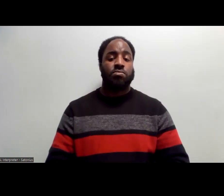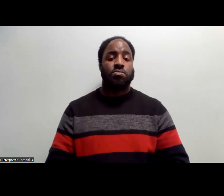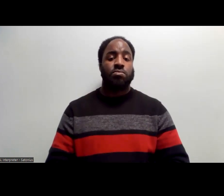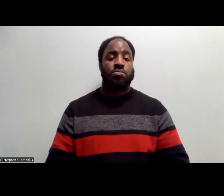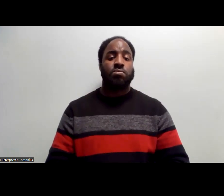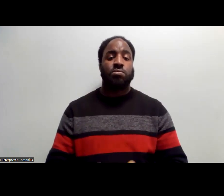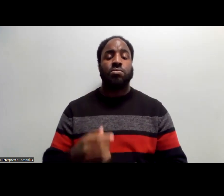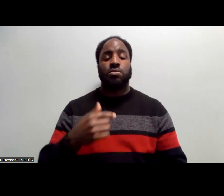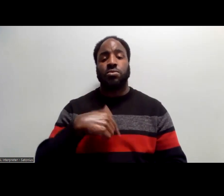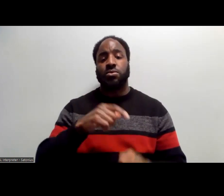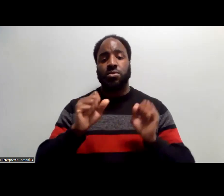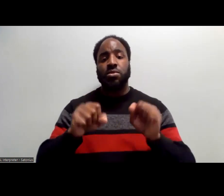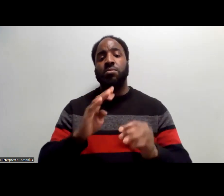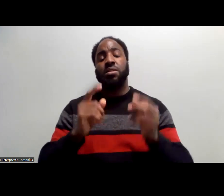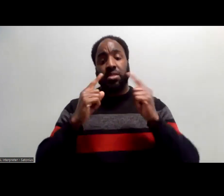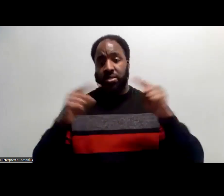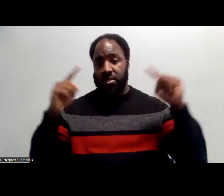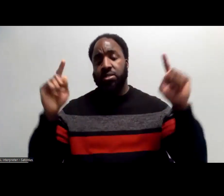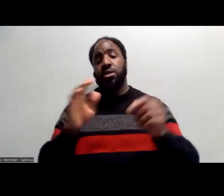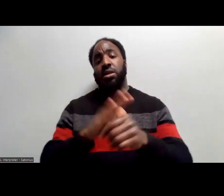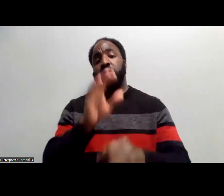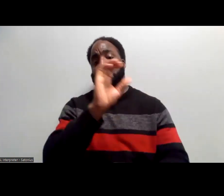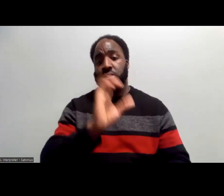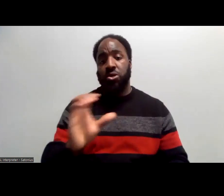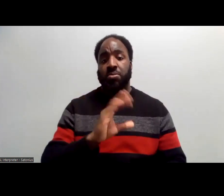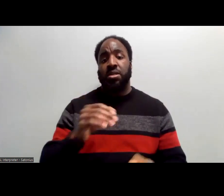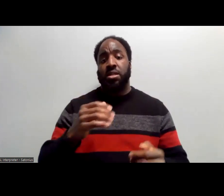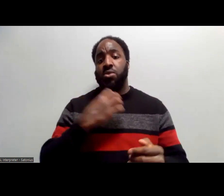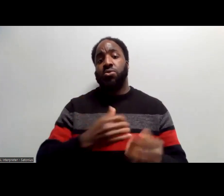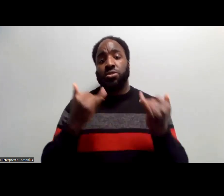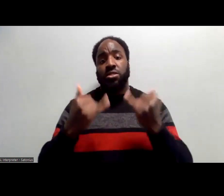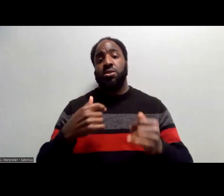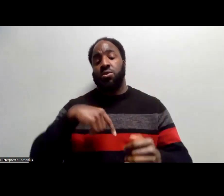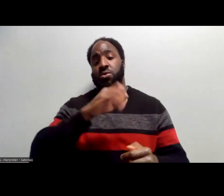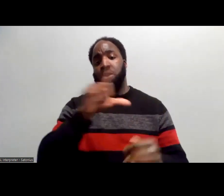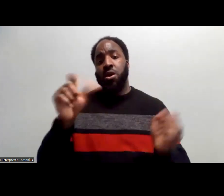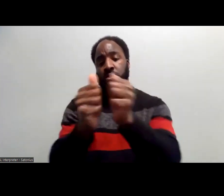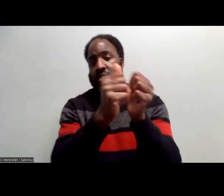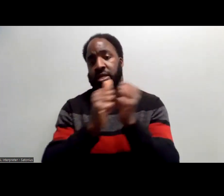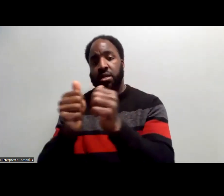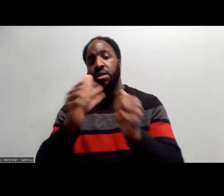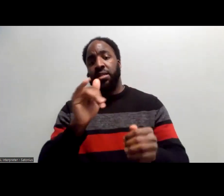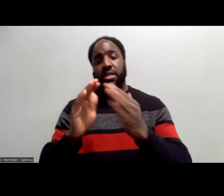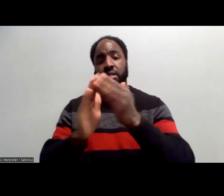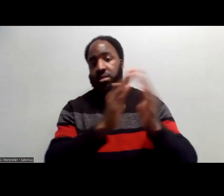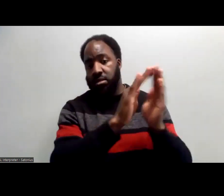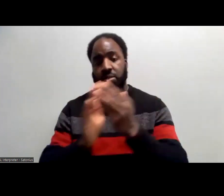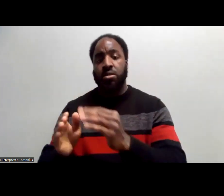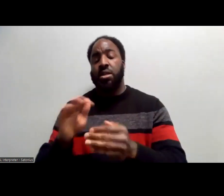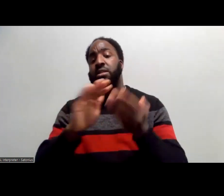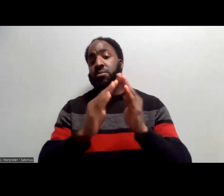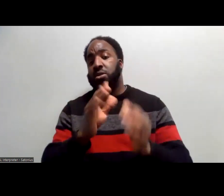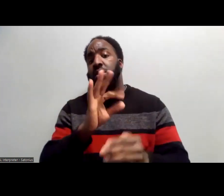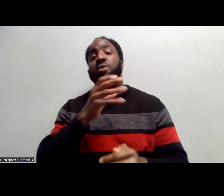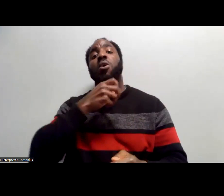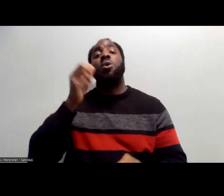We can be very efficient on Zoom, and I really wish today we were all together as a community of older adults, people